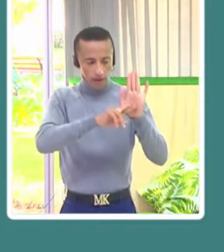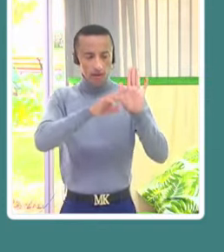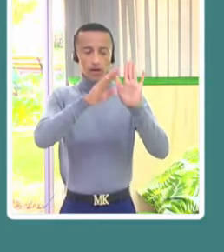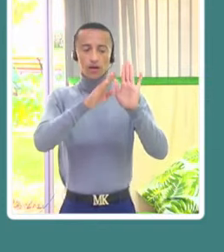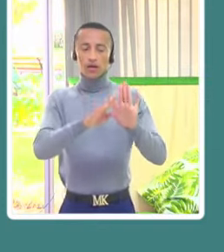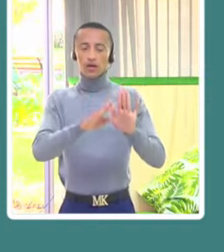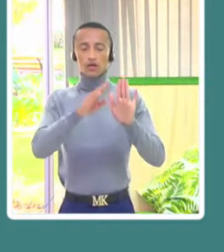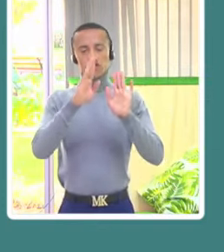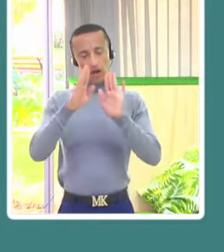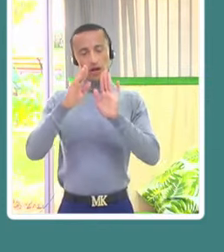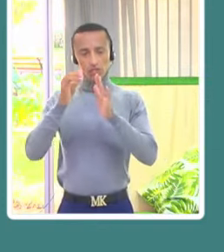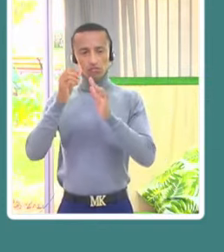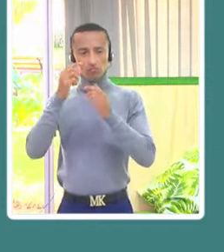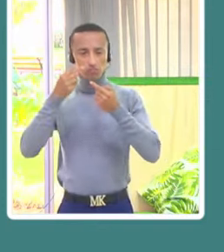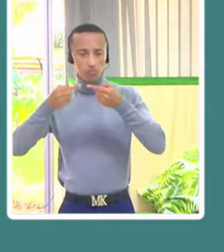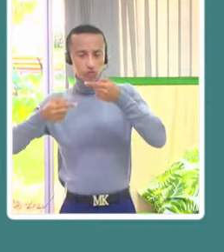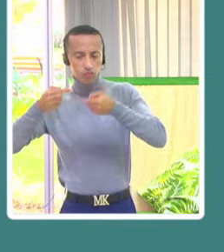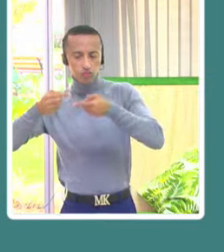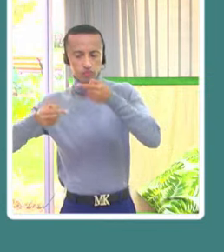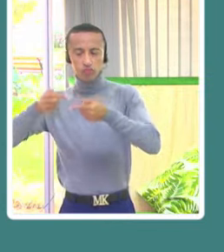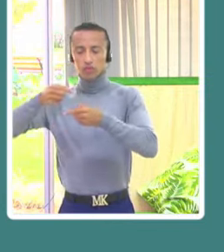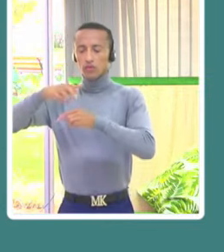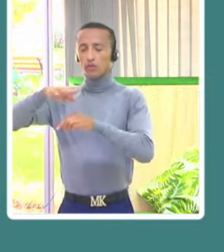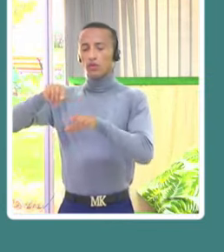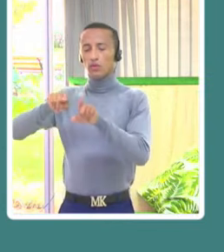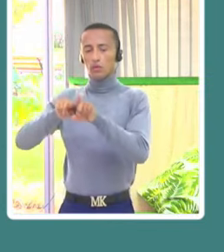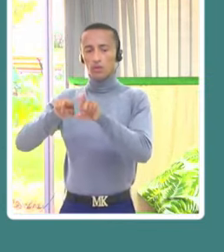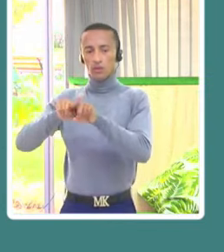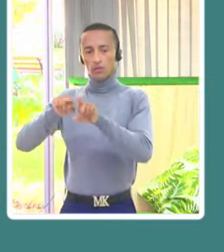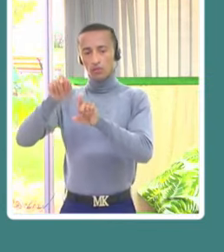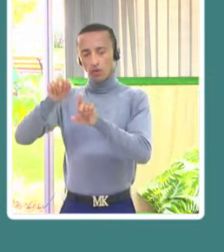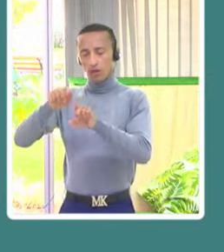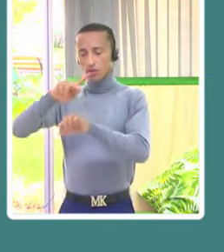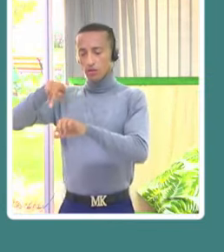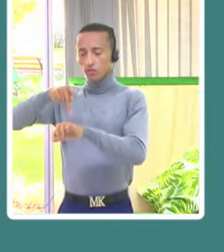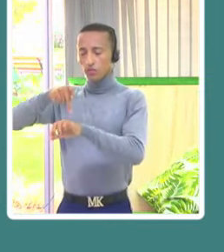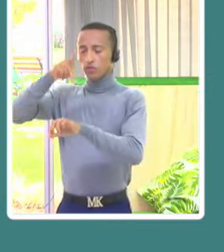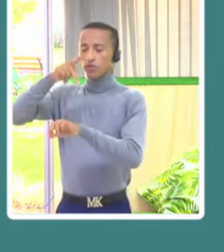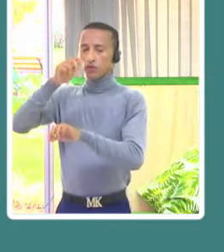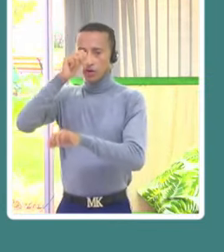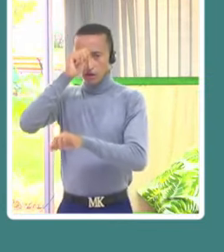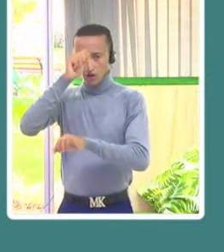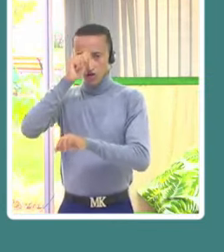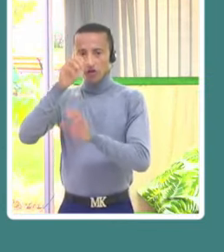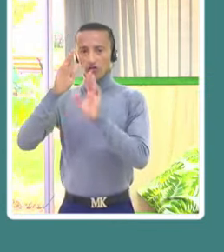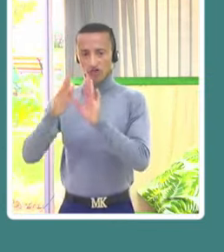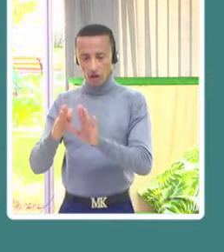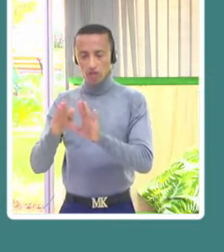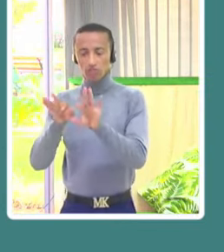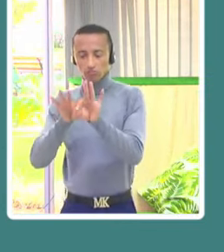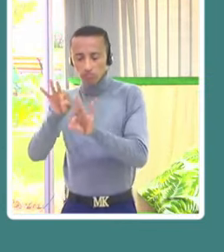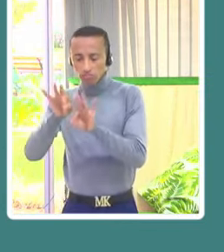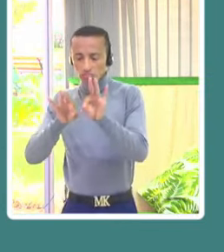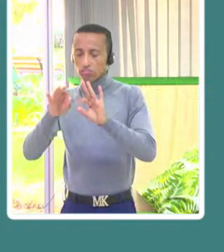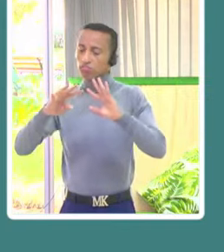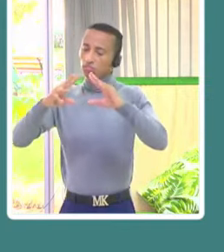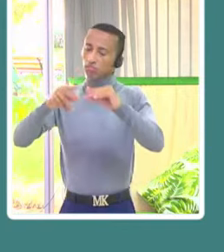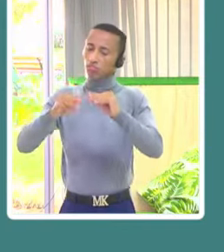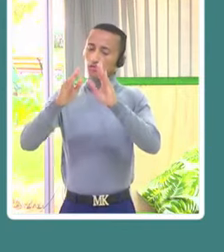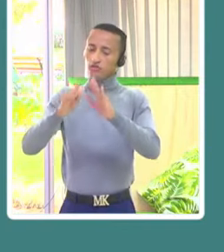first. Why Belém? Several reasons. One is we have friends there. Second is it's going to host the